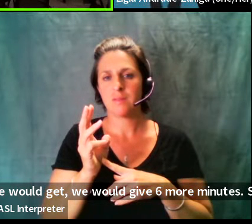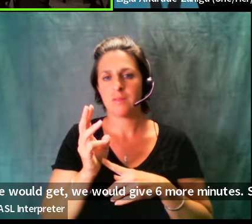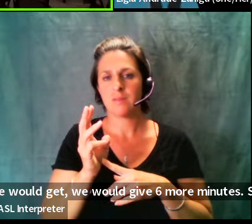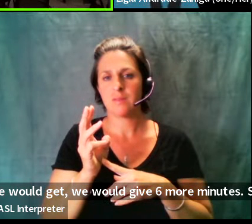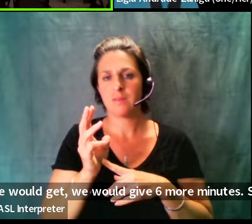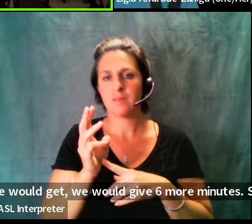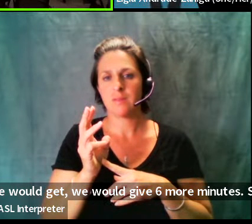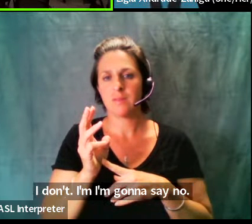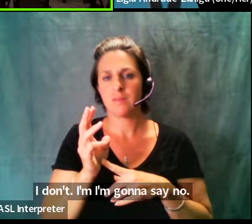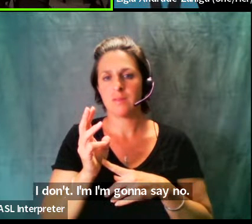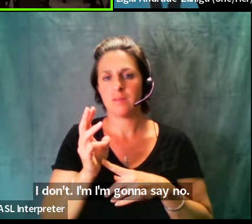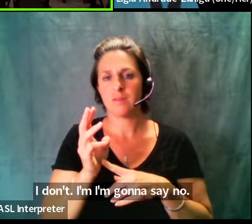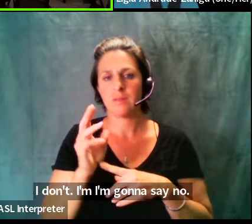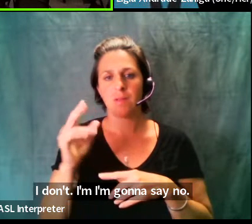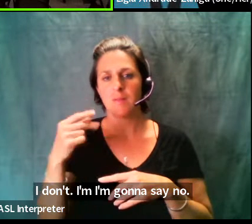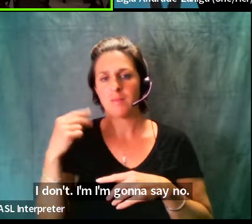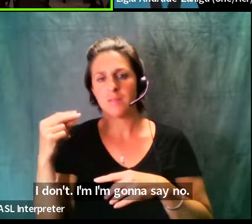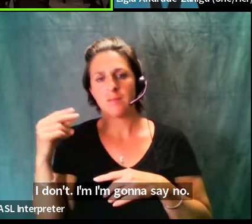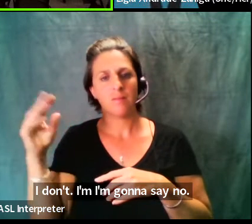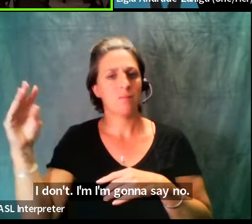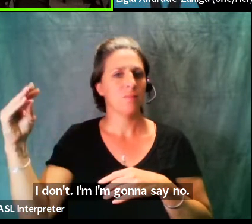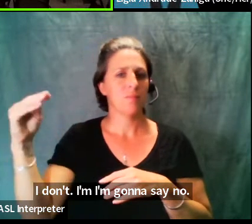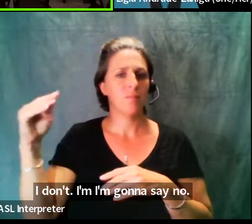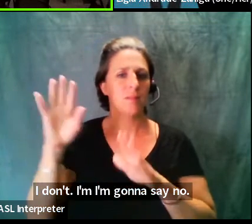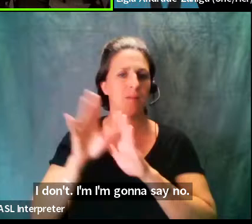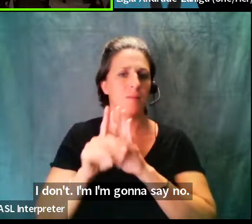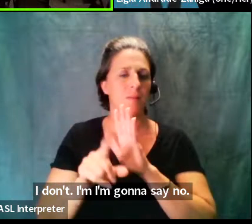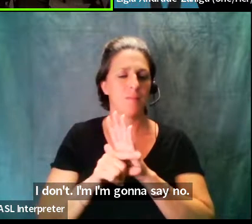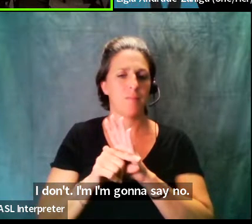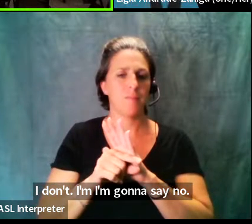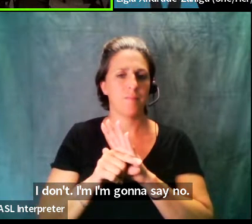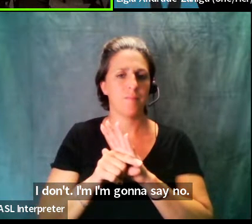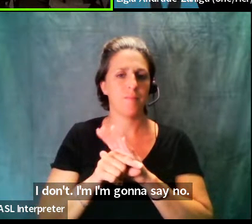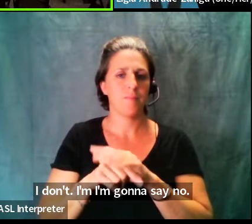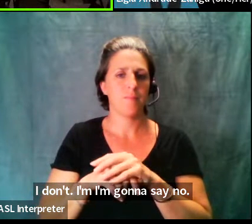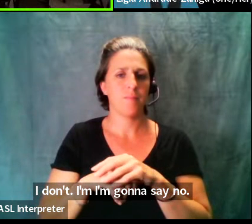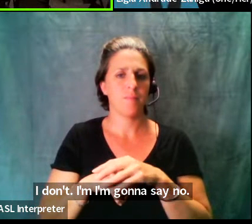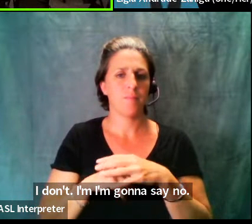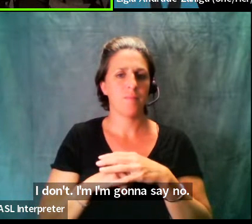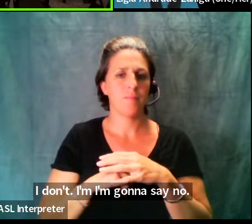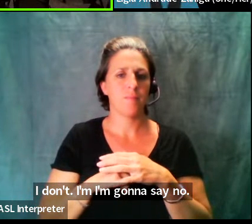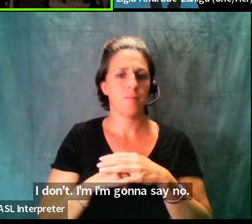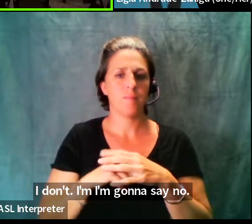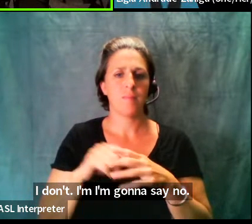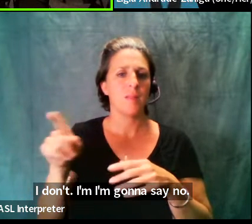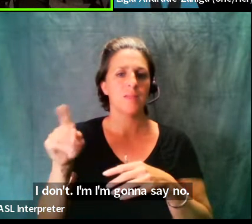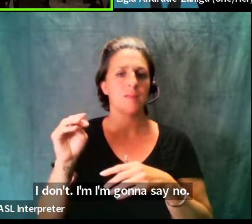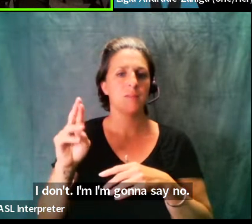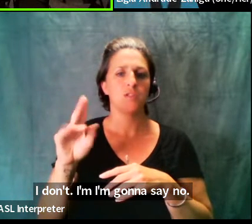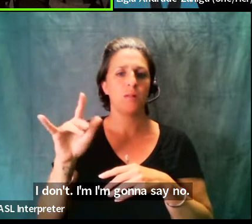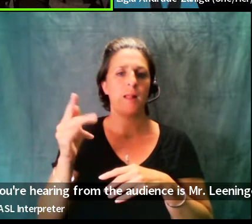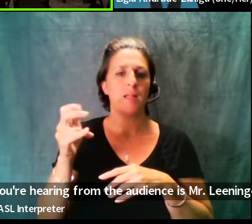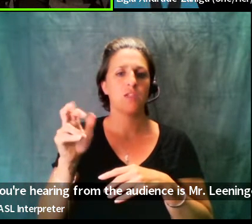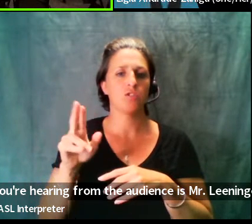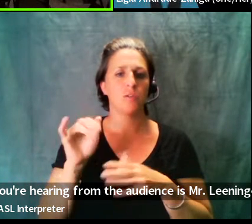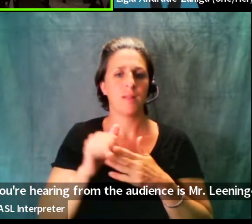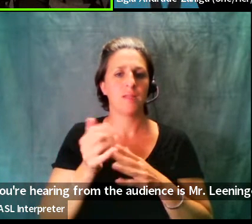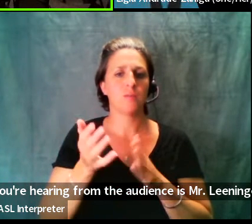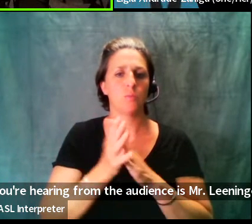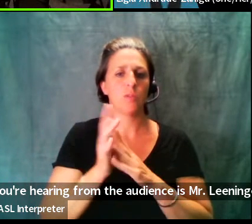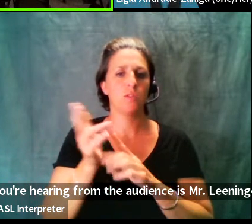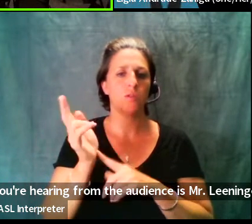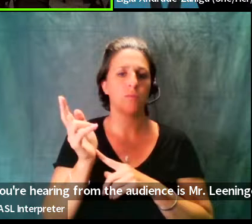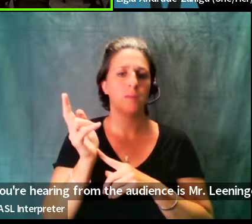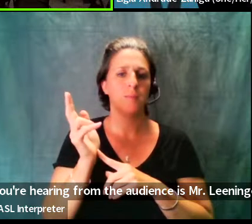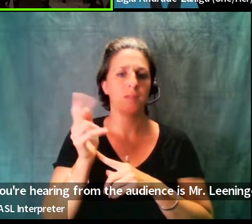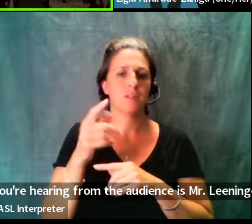have 3 minutes, please? What you're hearing from the audience is Mr. Leininger requesting 3 minutes